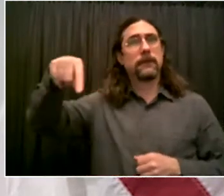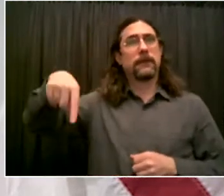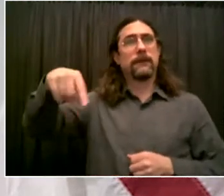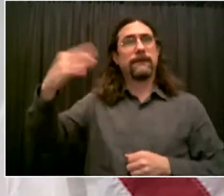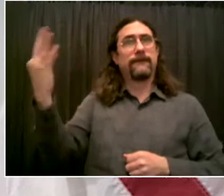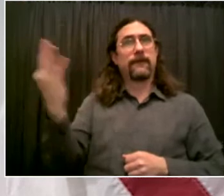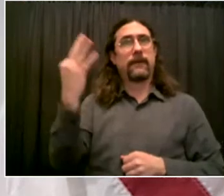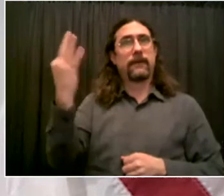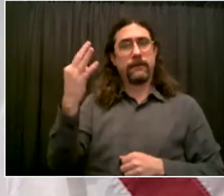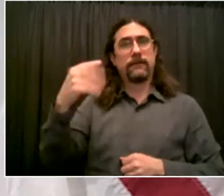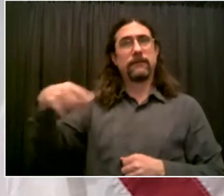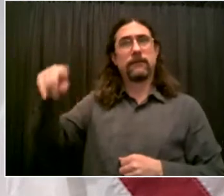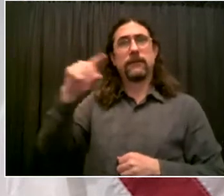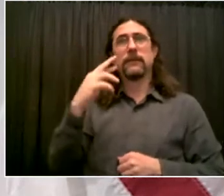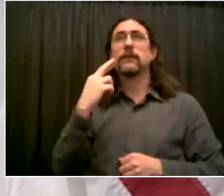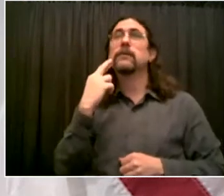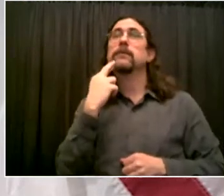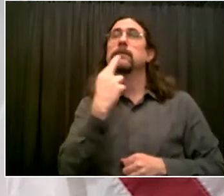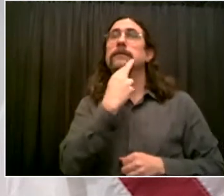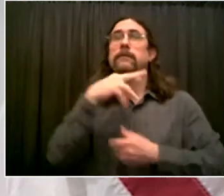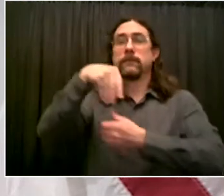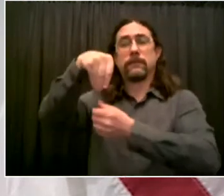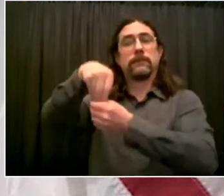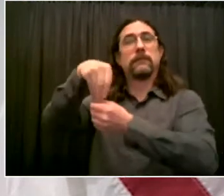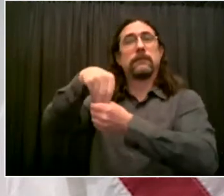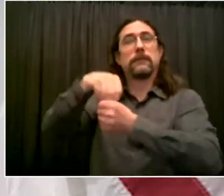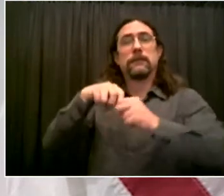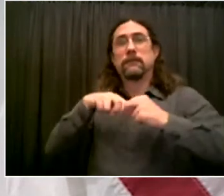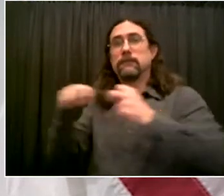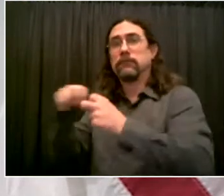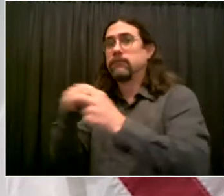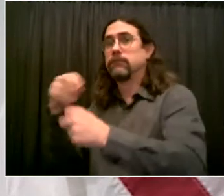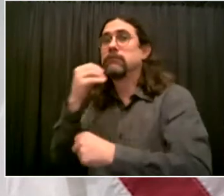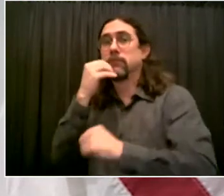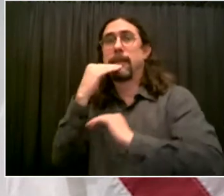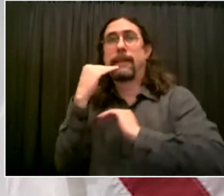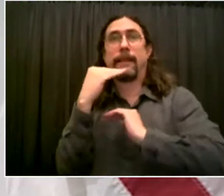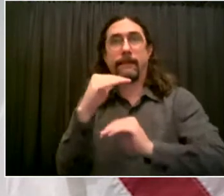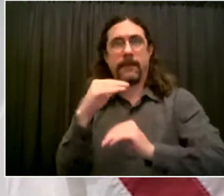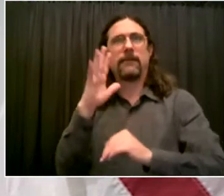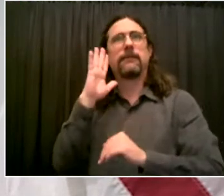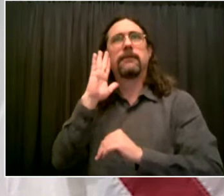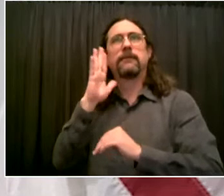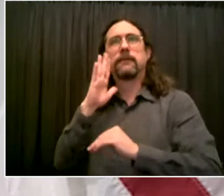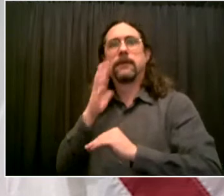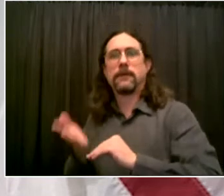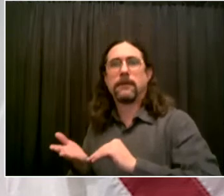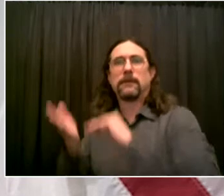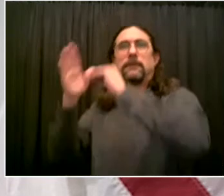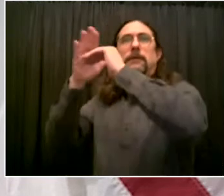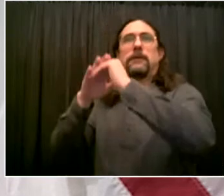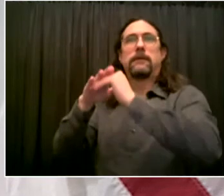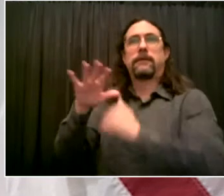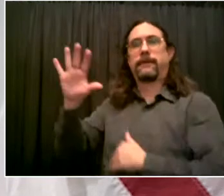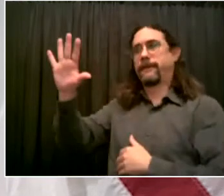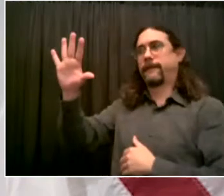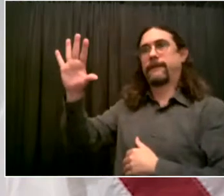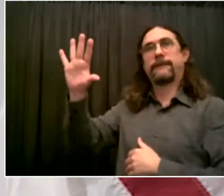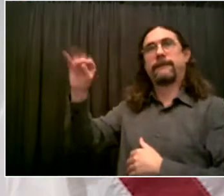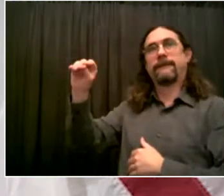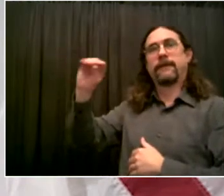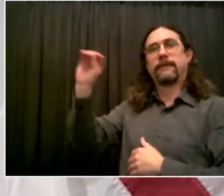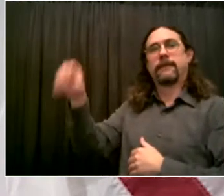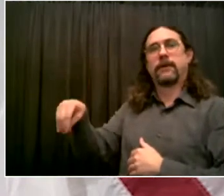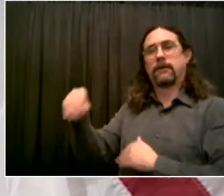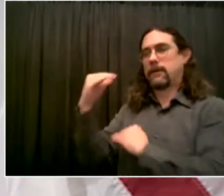50%, suburbs going up to 75%, Connecticut goes up to 100%. I know the city didn't really have much of a say in that. It